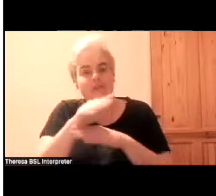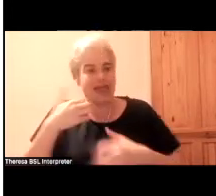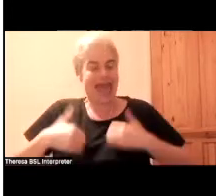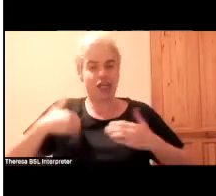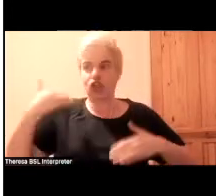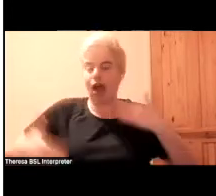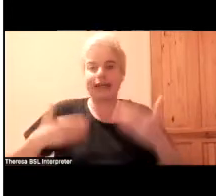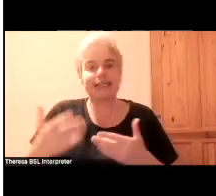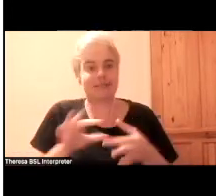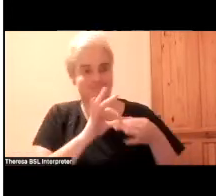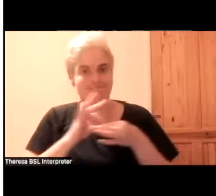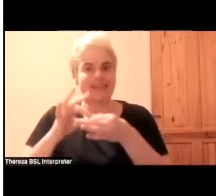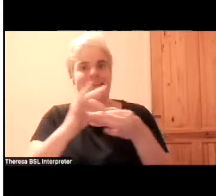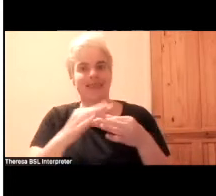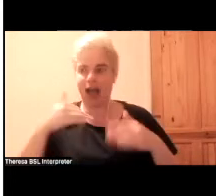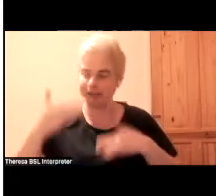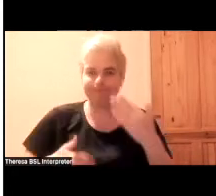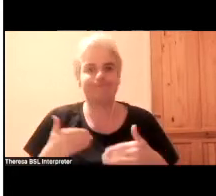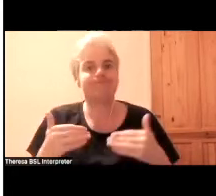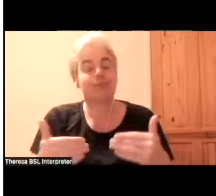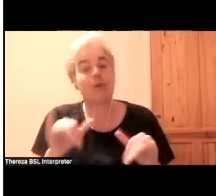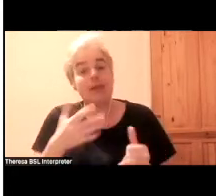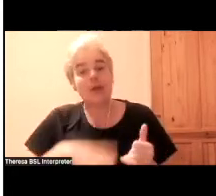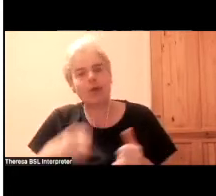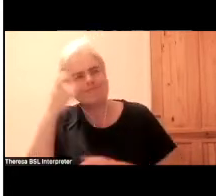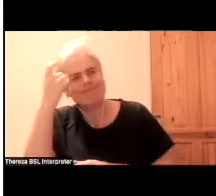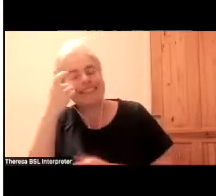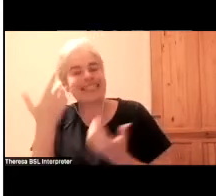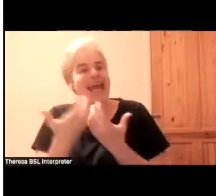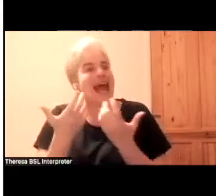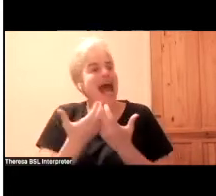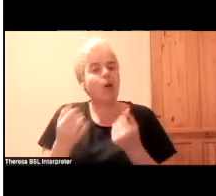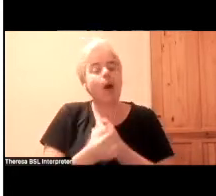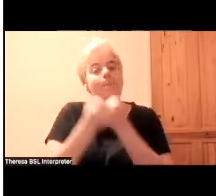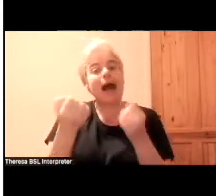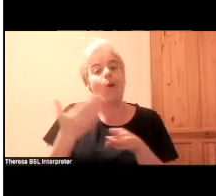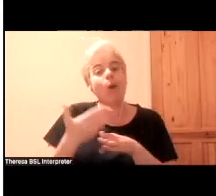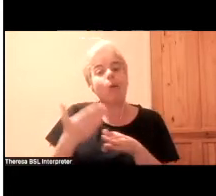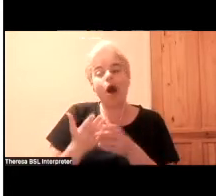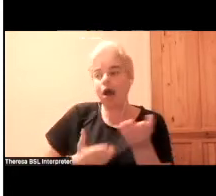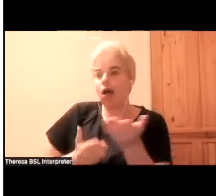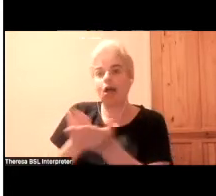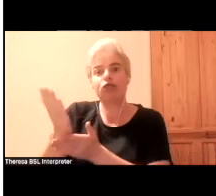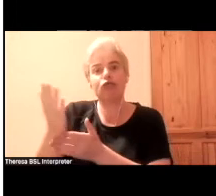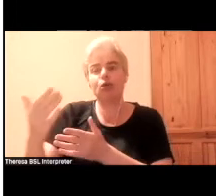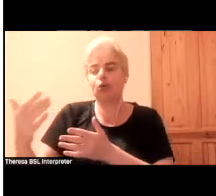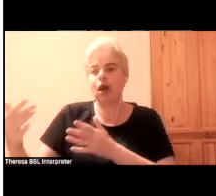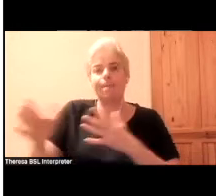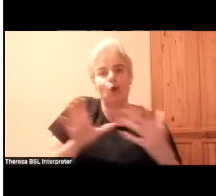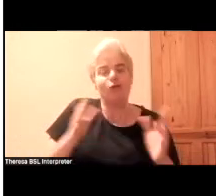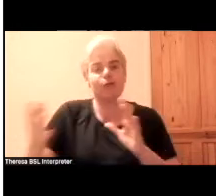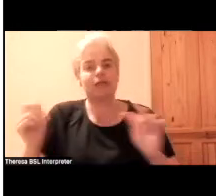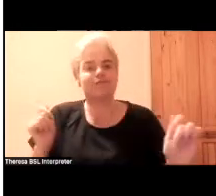energize together. We may want to consider how power works through movements for